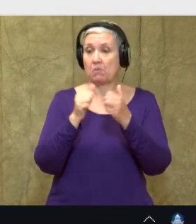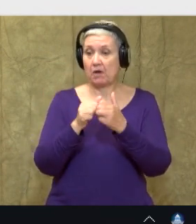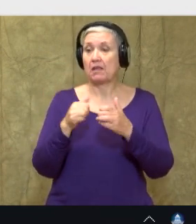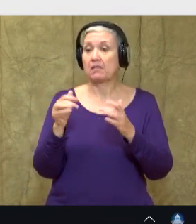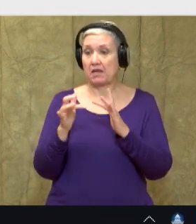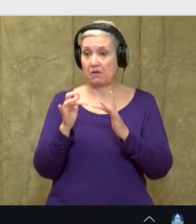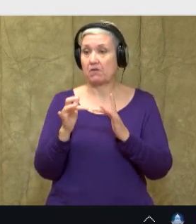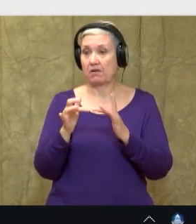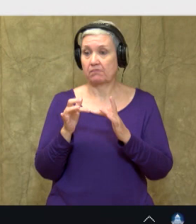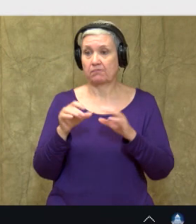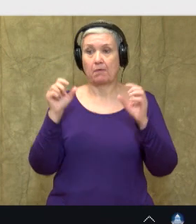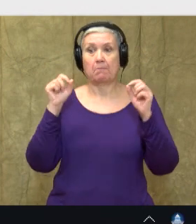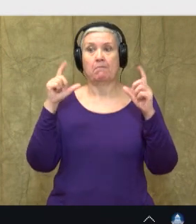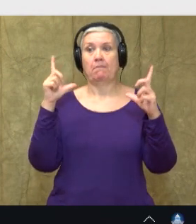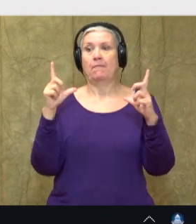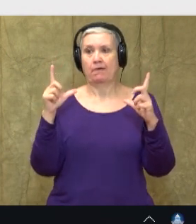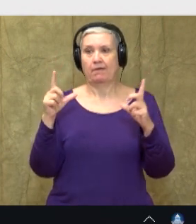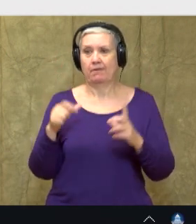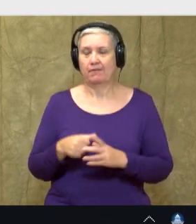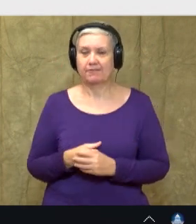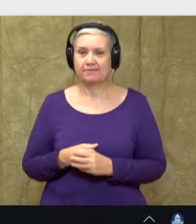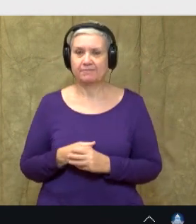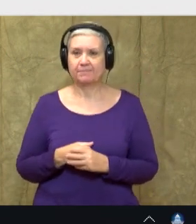Wow. Yes, amazing.